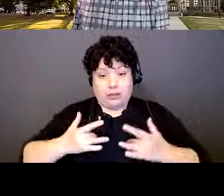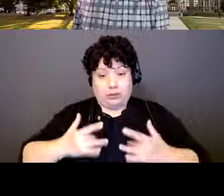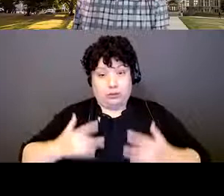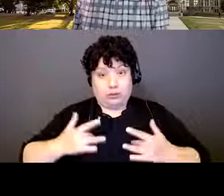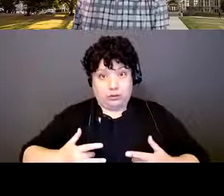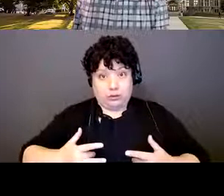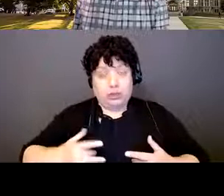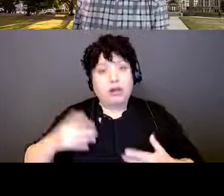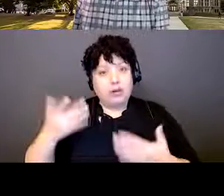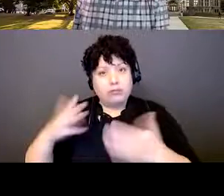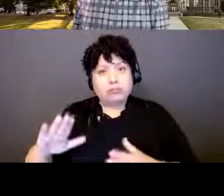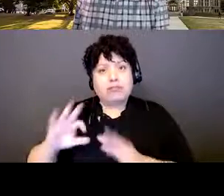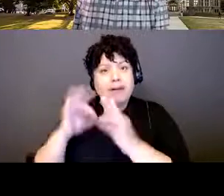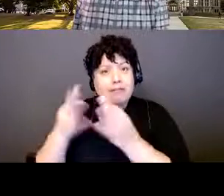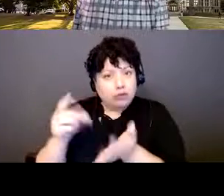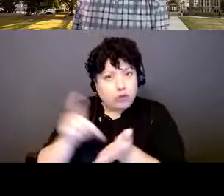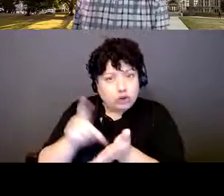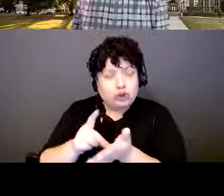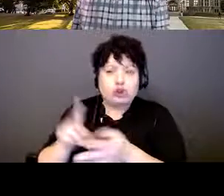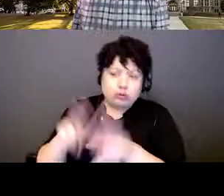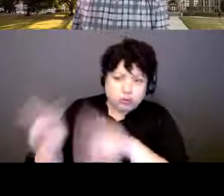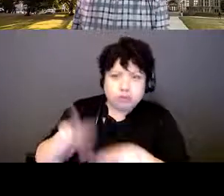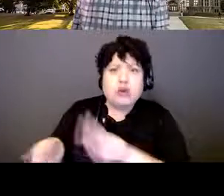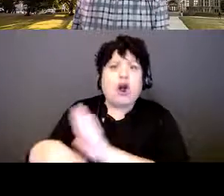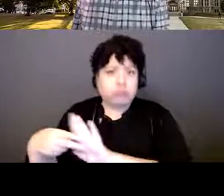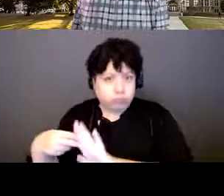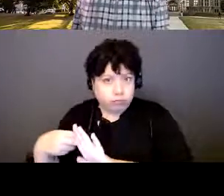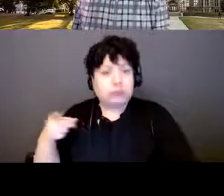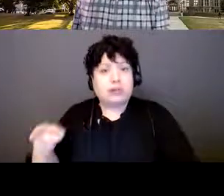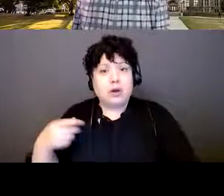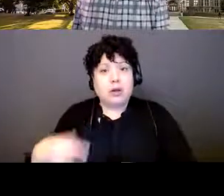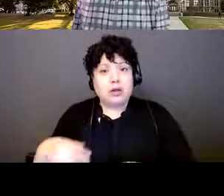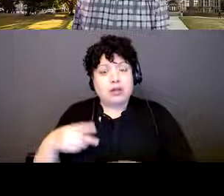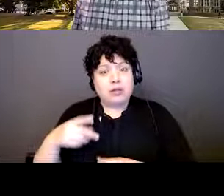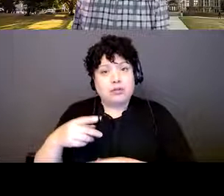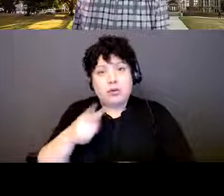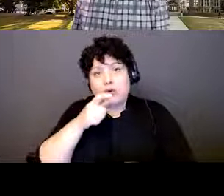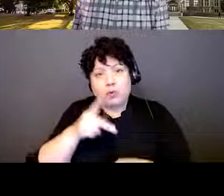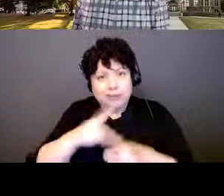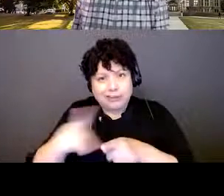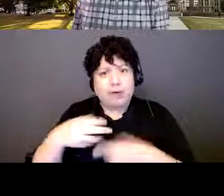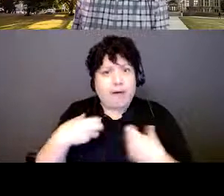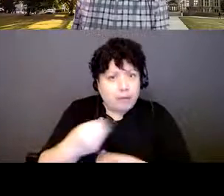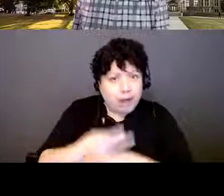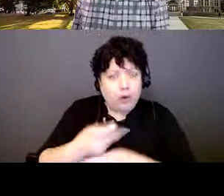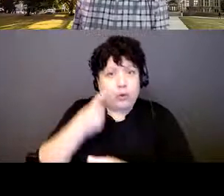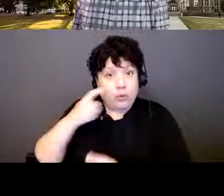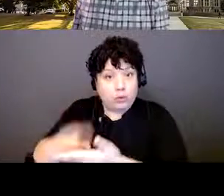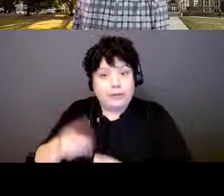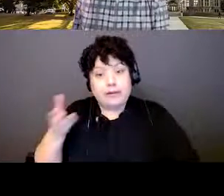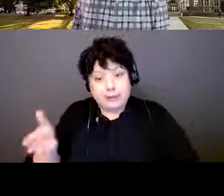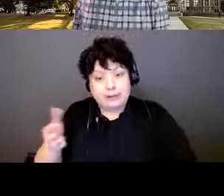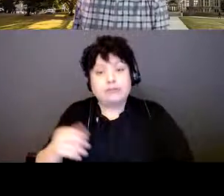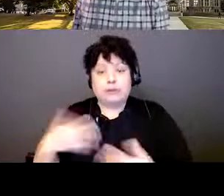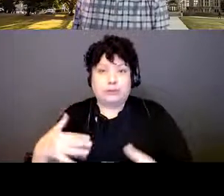been diagnosed by a family doctor, healthcare professional is a significant factor for that